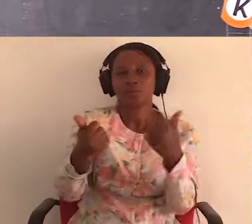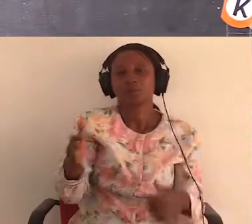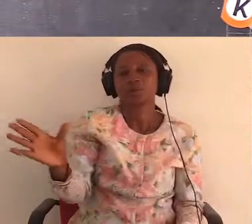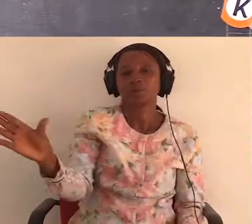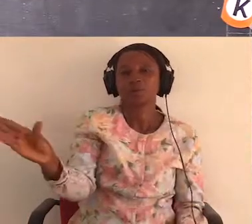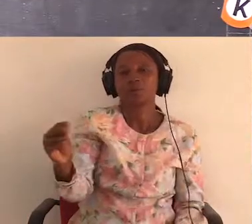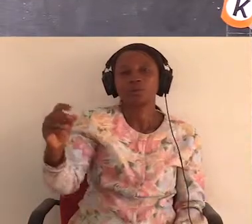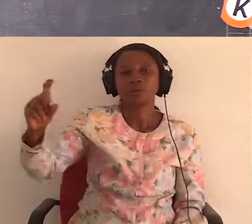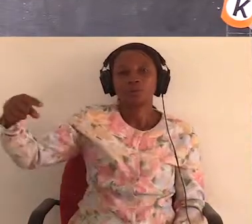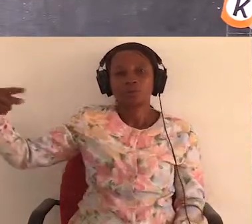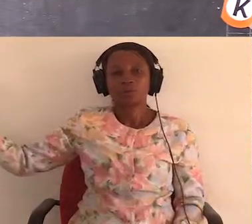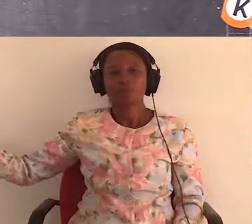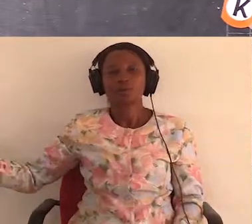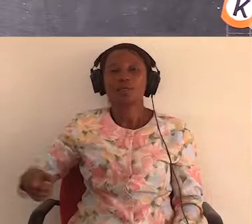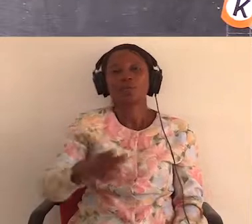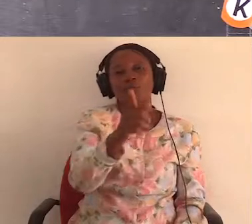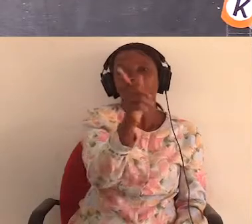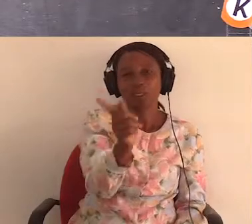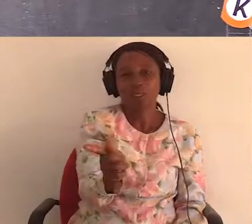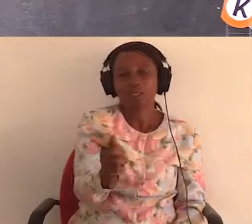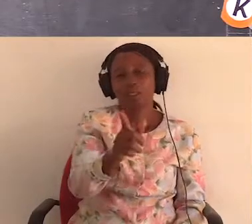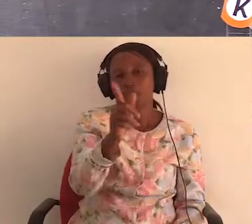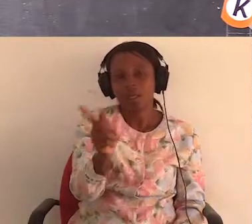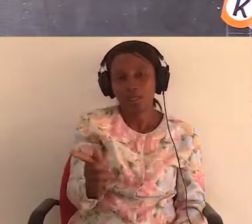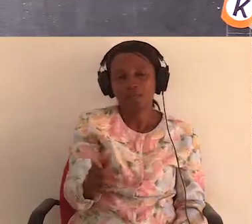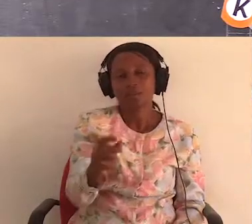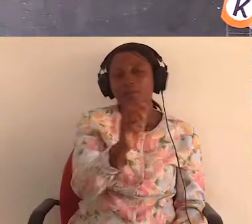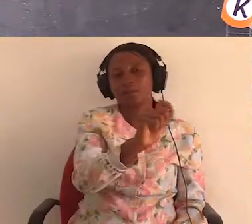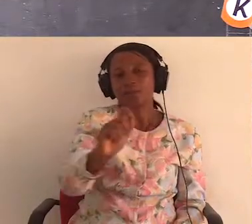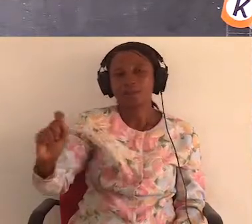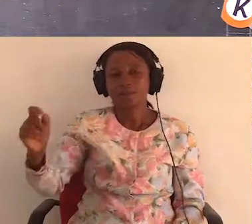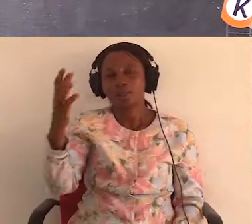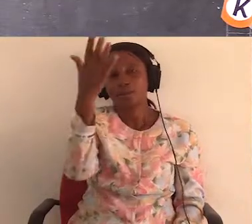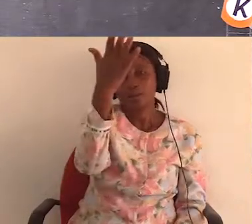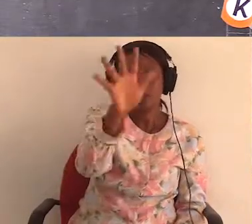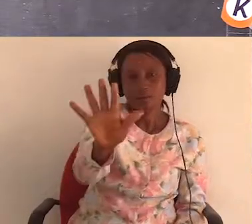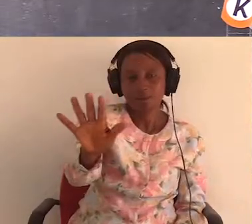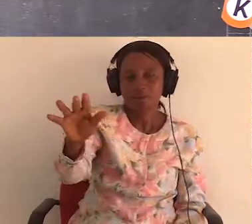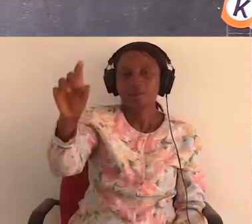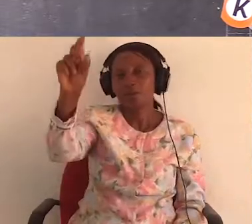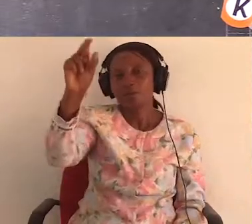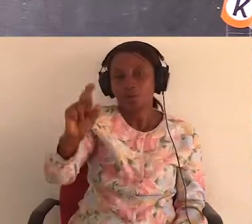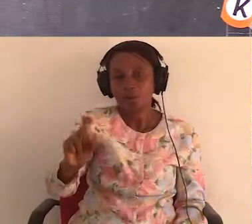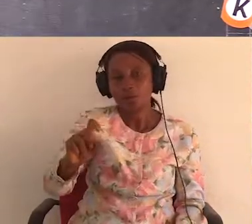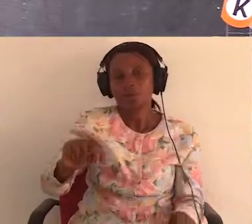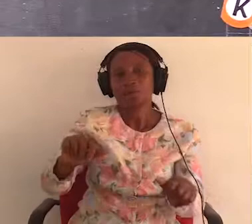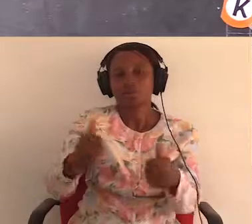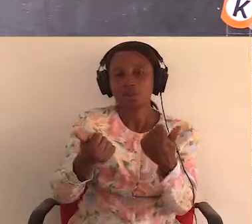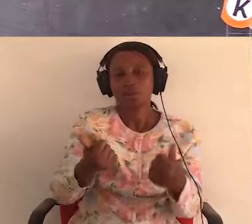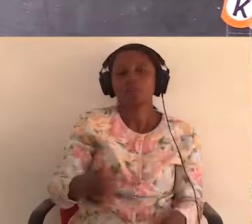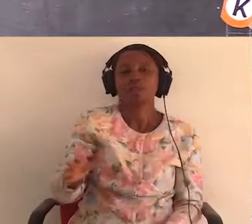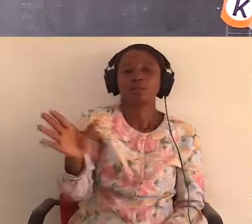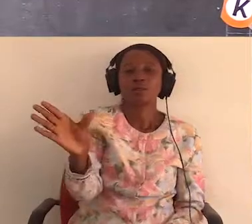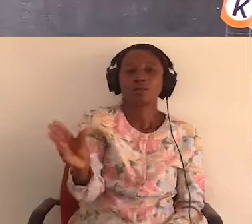sound G. Is that understood? Write me 10 words that begin with the